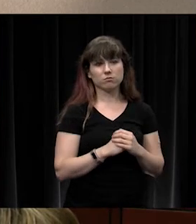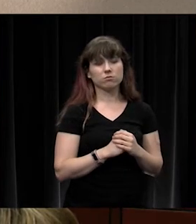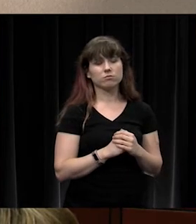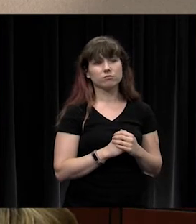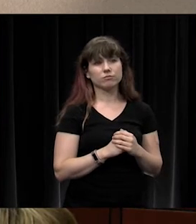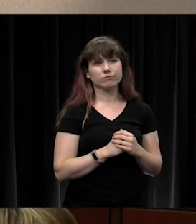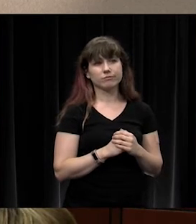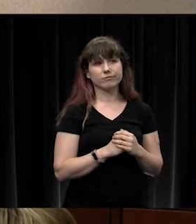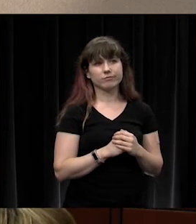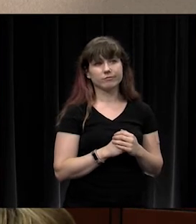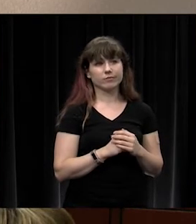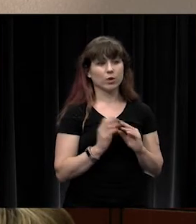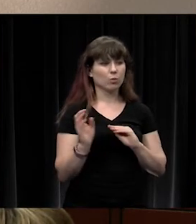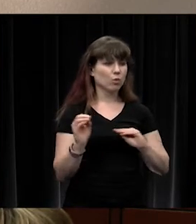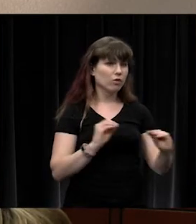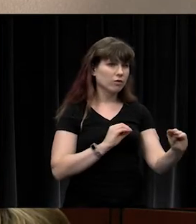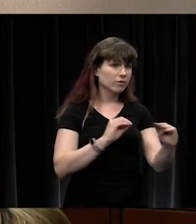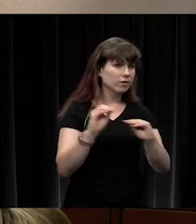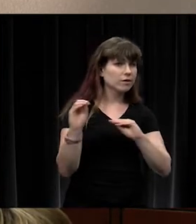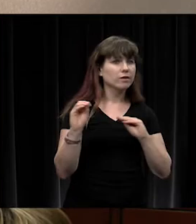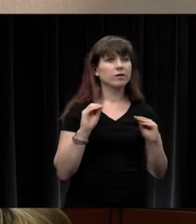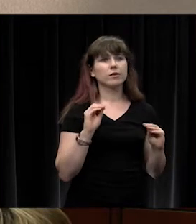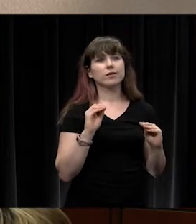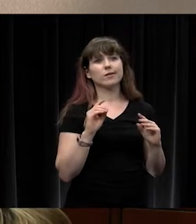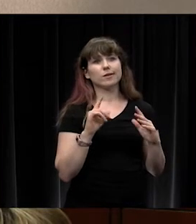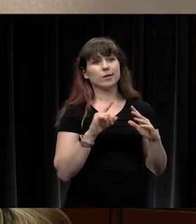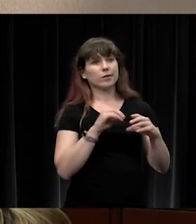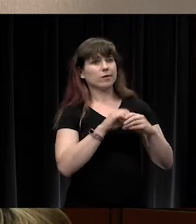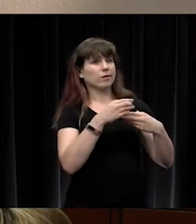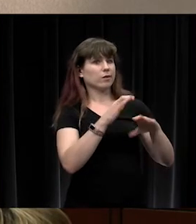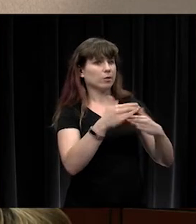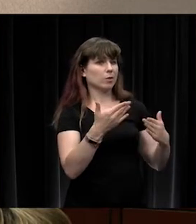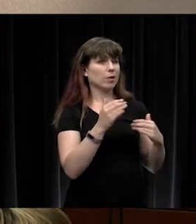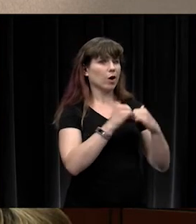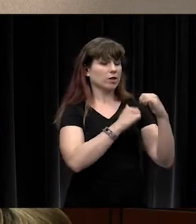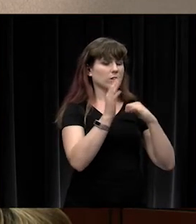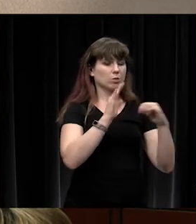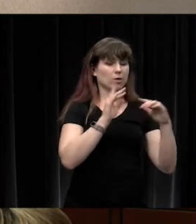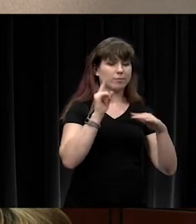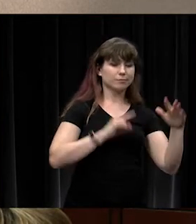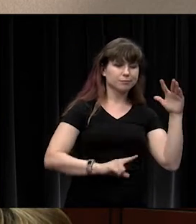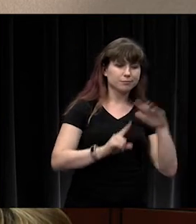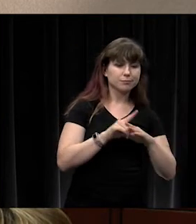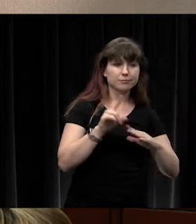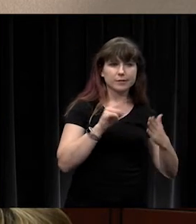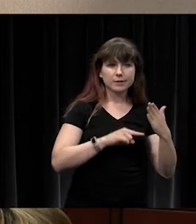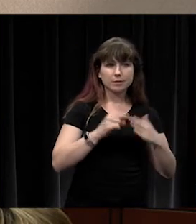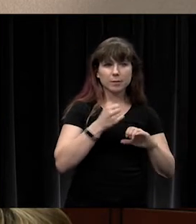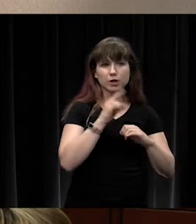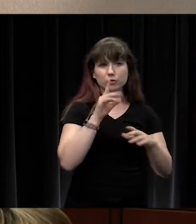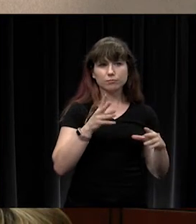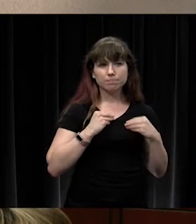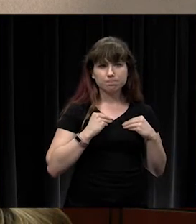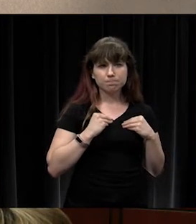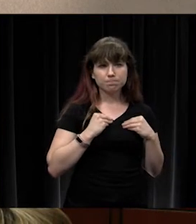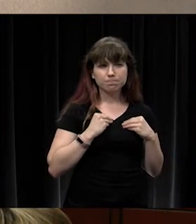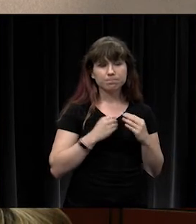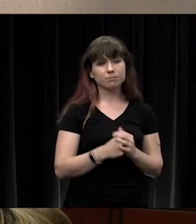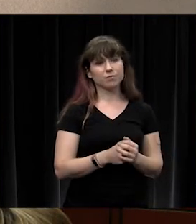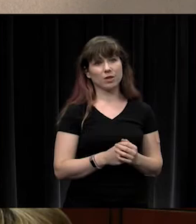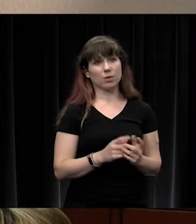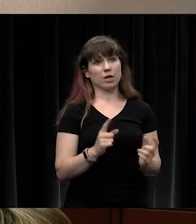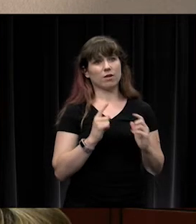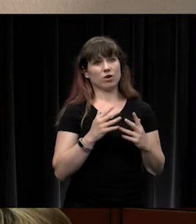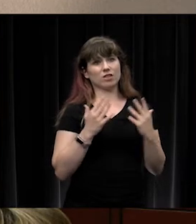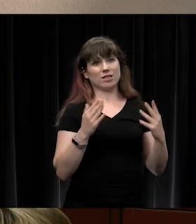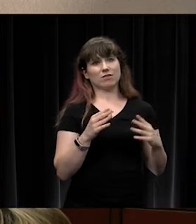in the classrooms, architects will inspect and make sure it's acceptable, and that's why we've given ourselves until